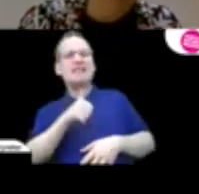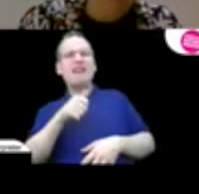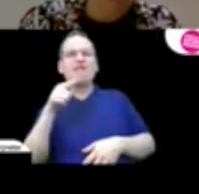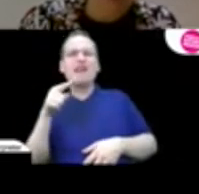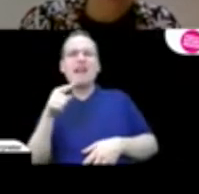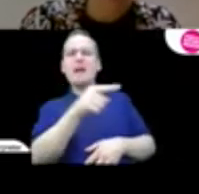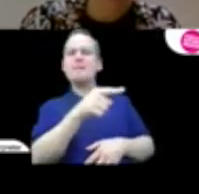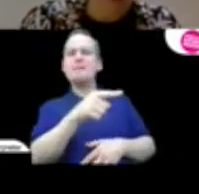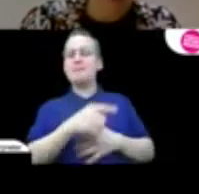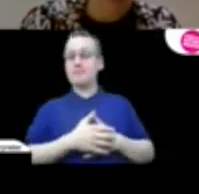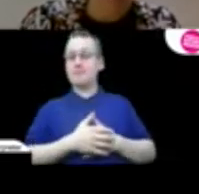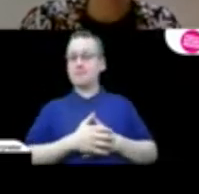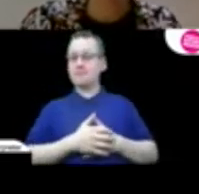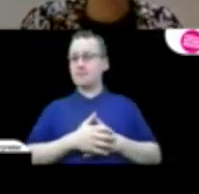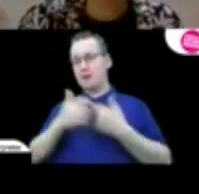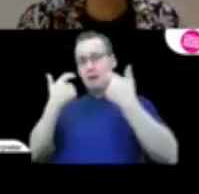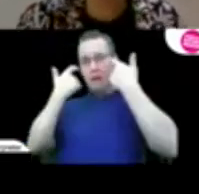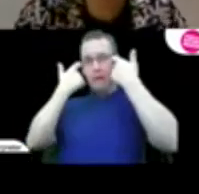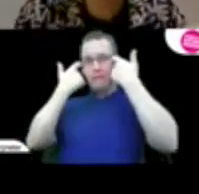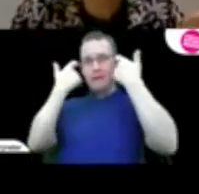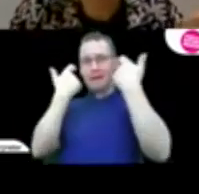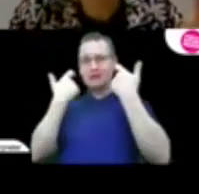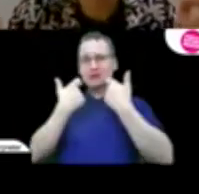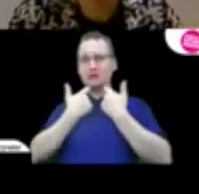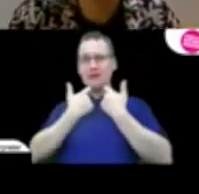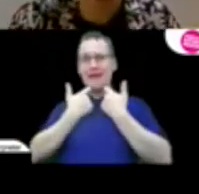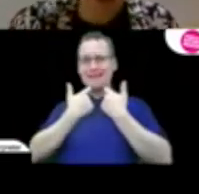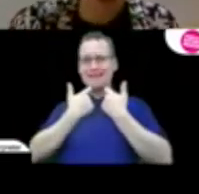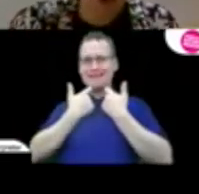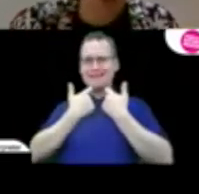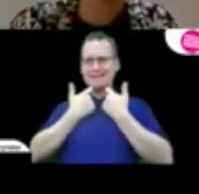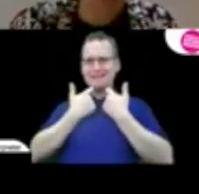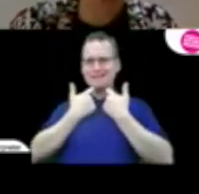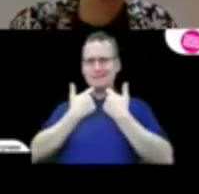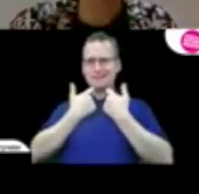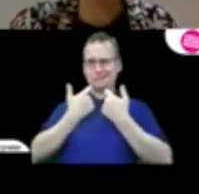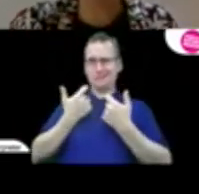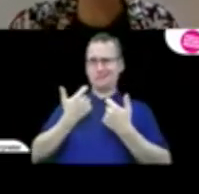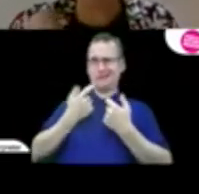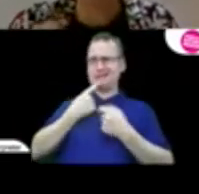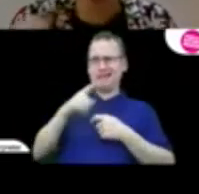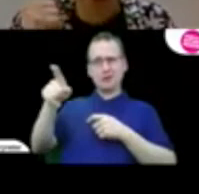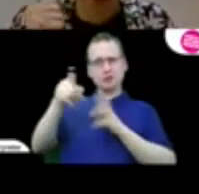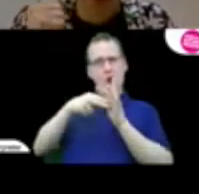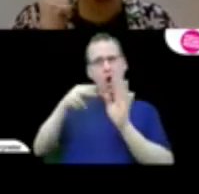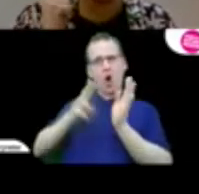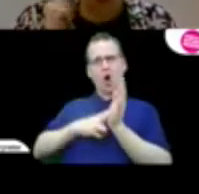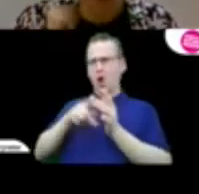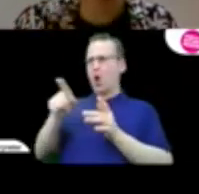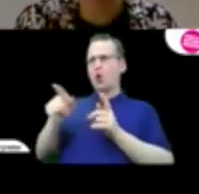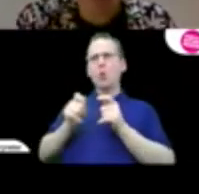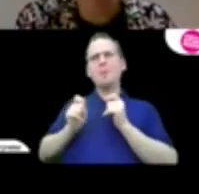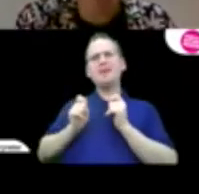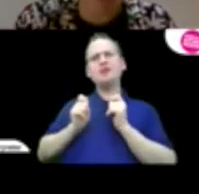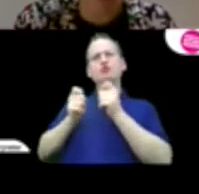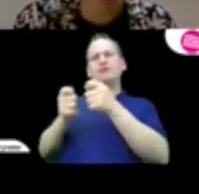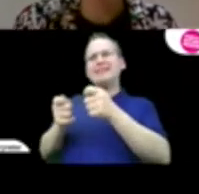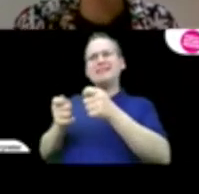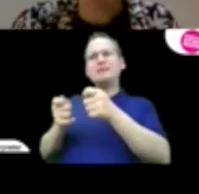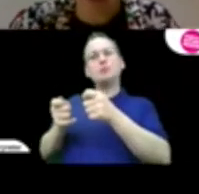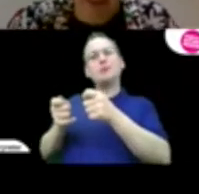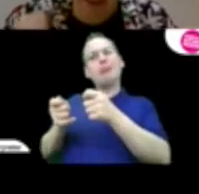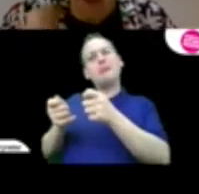The magistrate, rather randomly, told John that he would be treated with